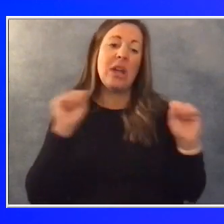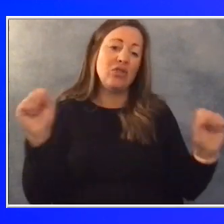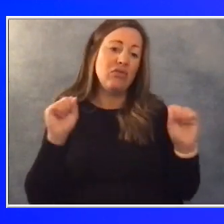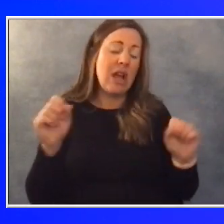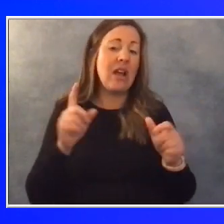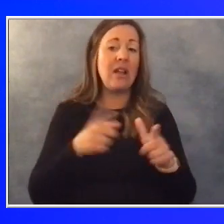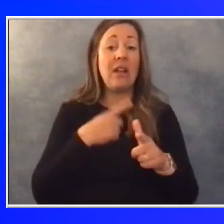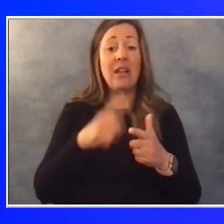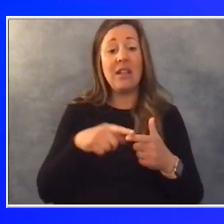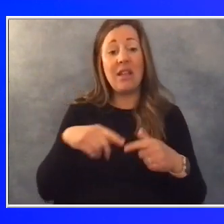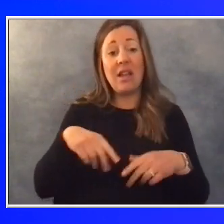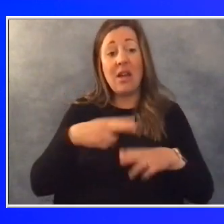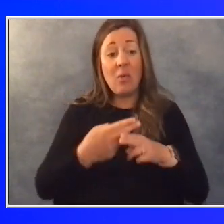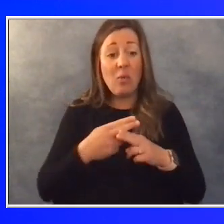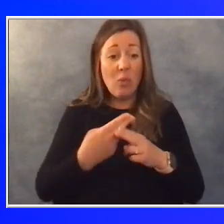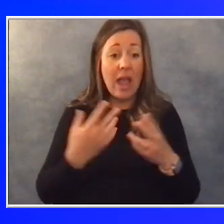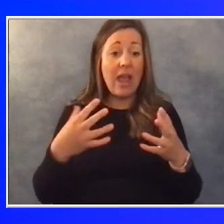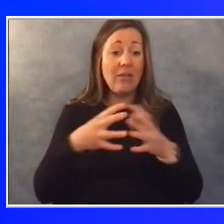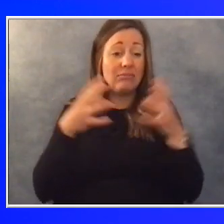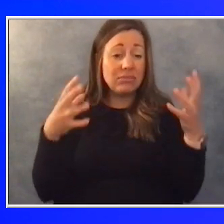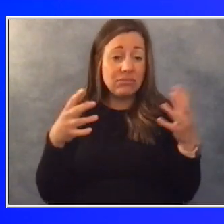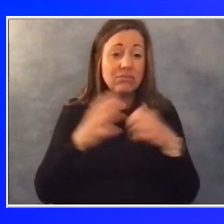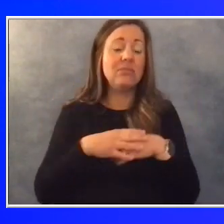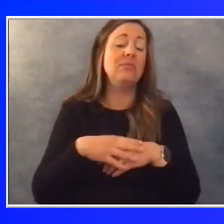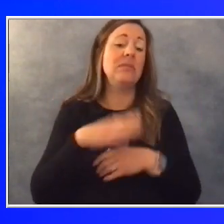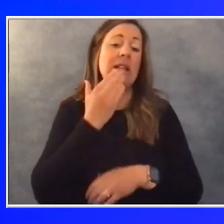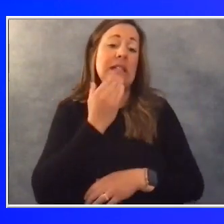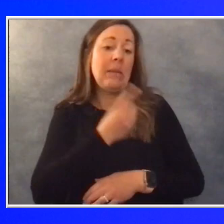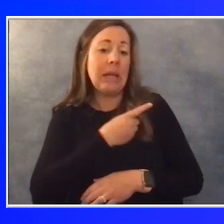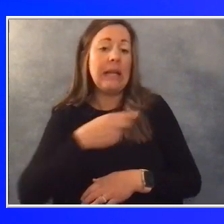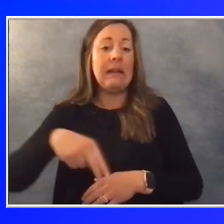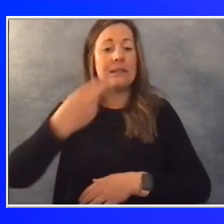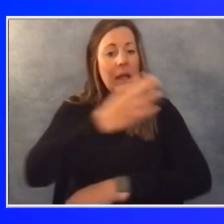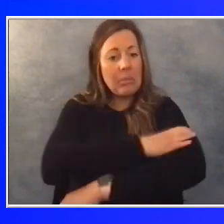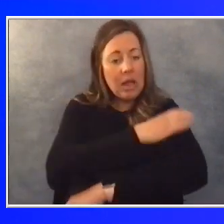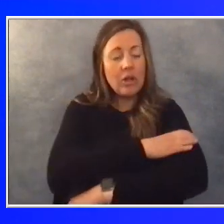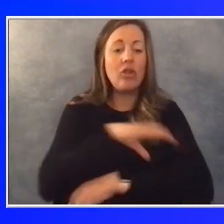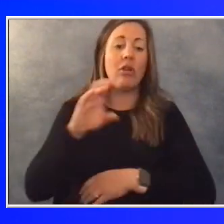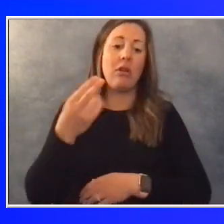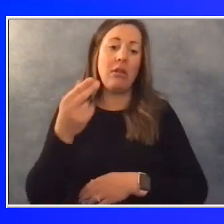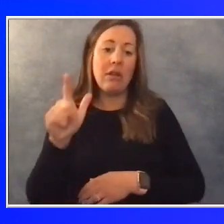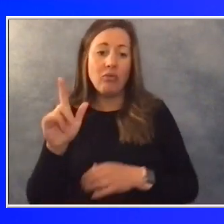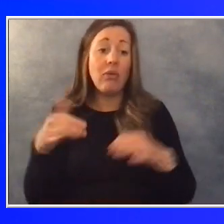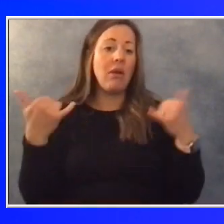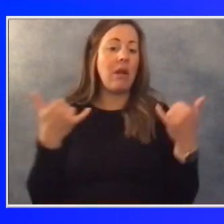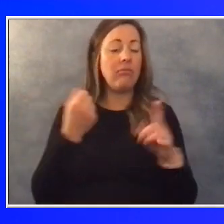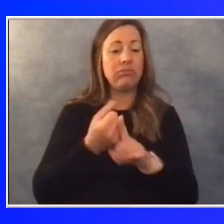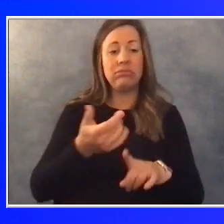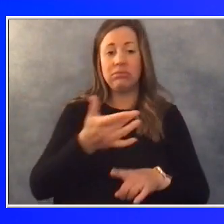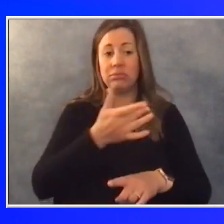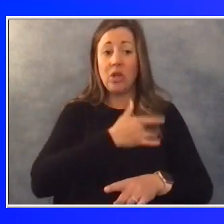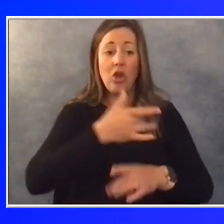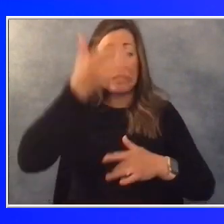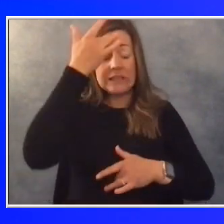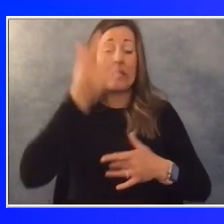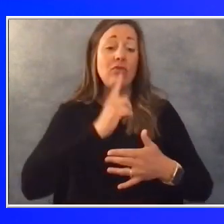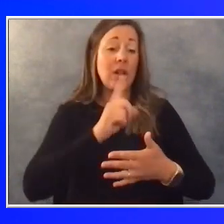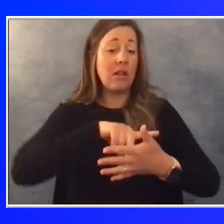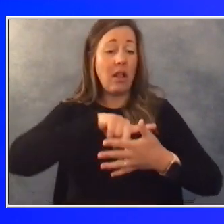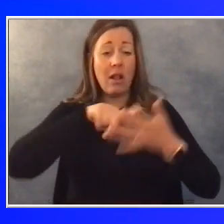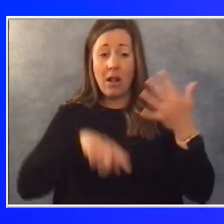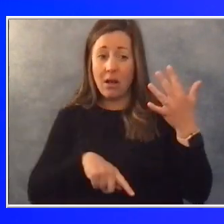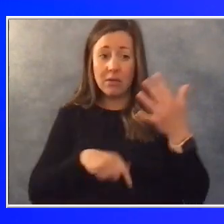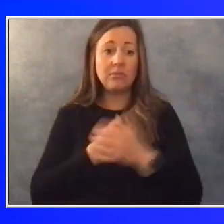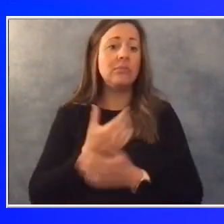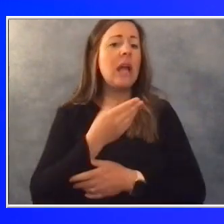overweight, diabetes, high blood pressure, cholesterol, and now heart disease. And so it's the classic thing. And my